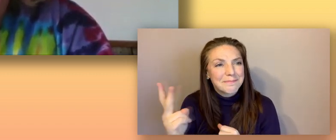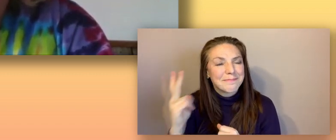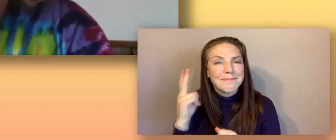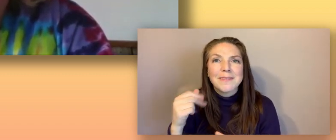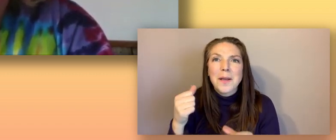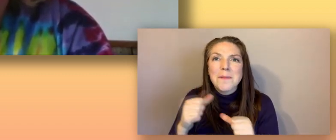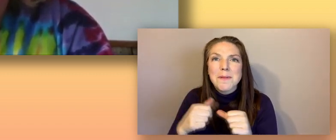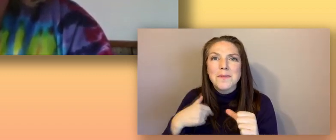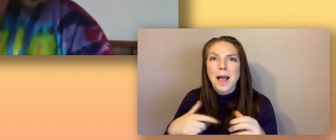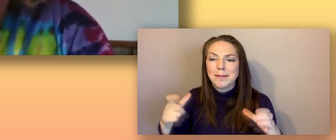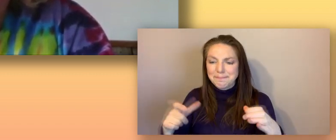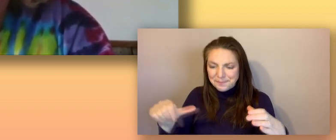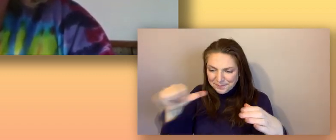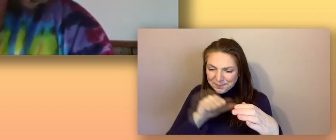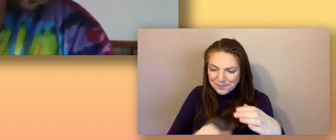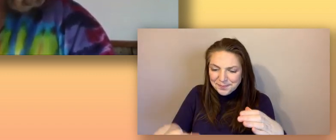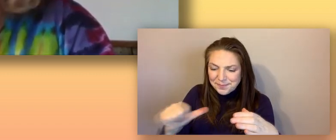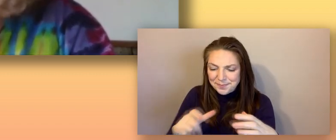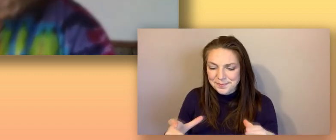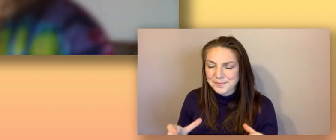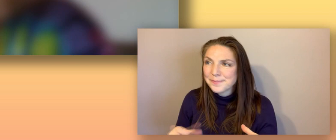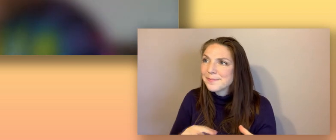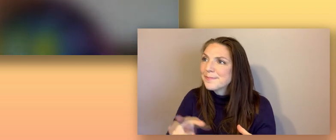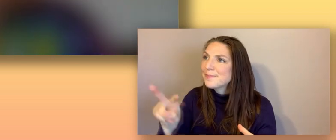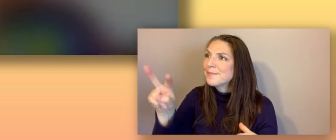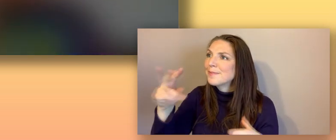would look out the kitchen window